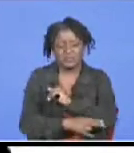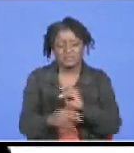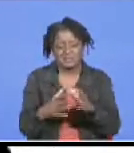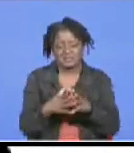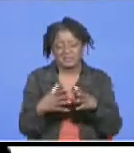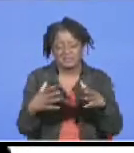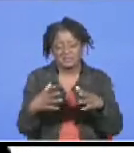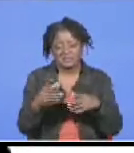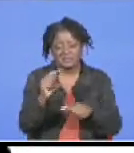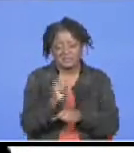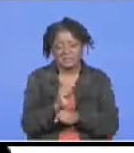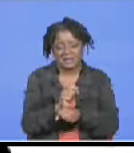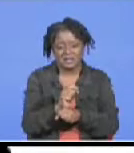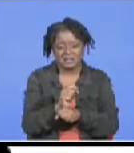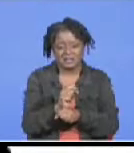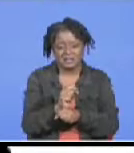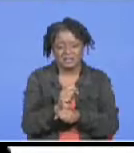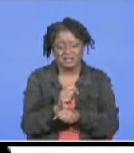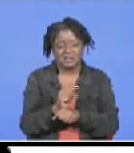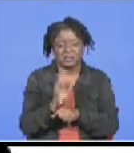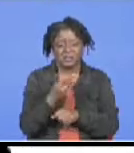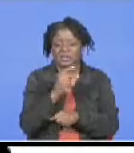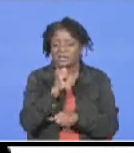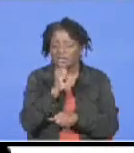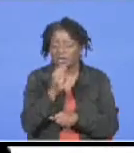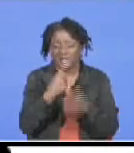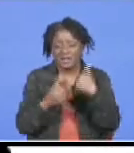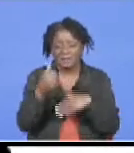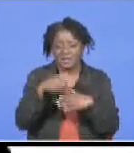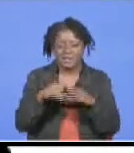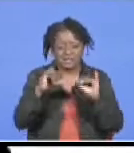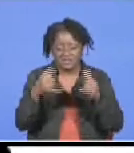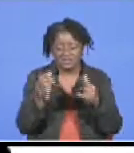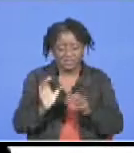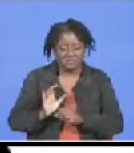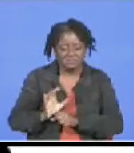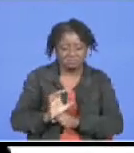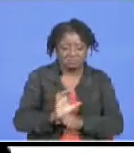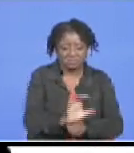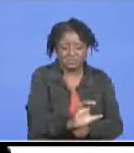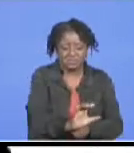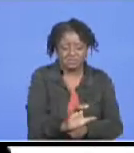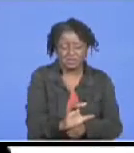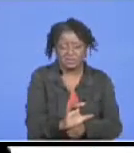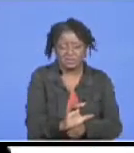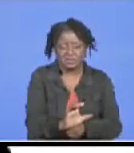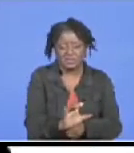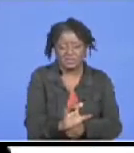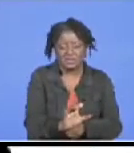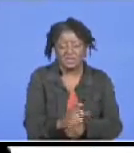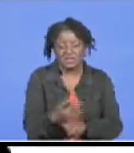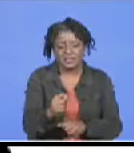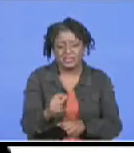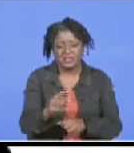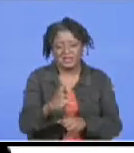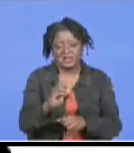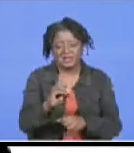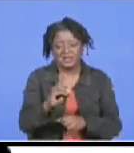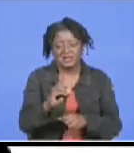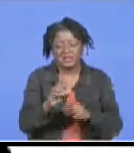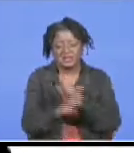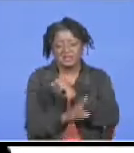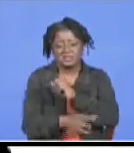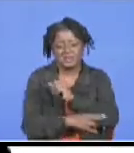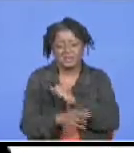task peeling back, because we certainly could not come in and just bulldoze and load the debris. We had to peel it back because,